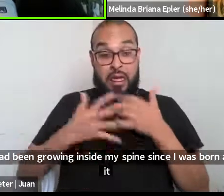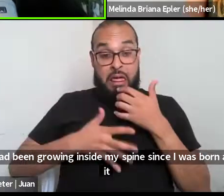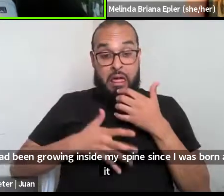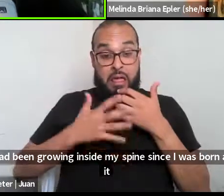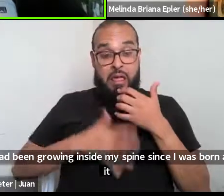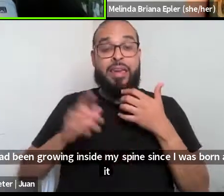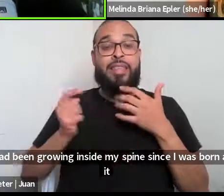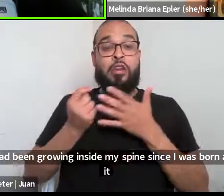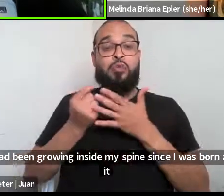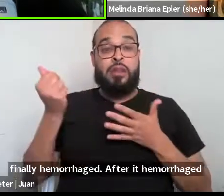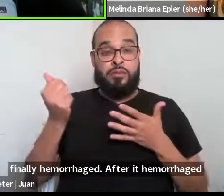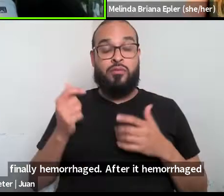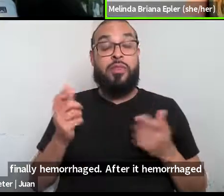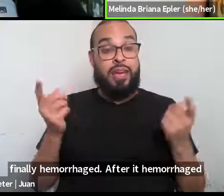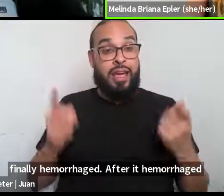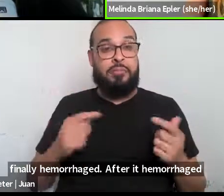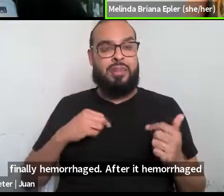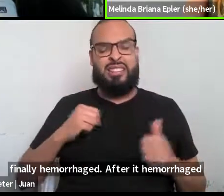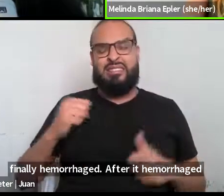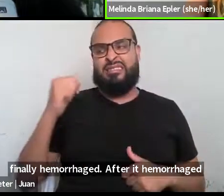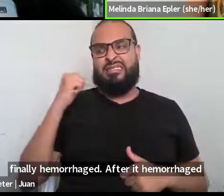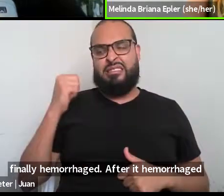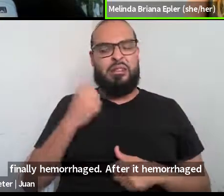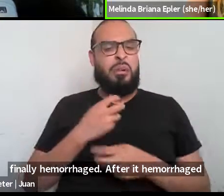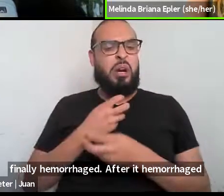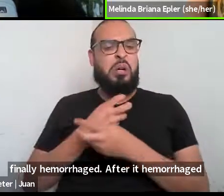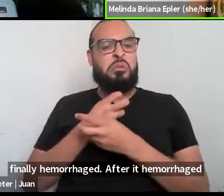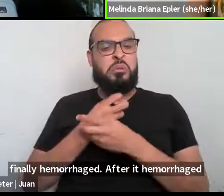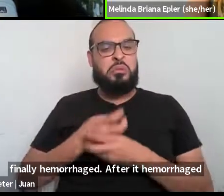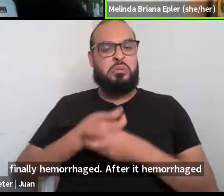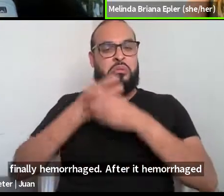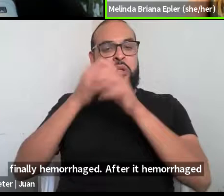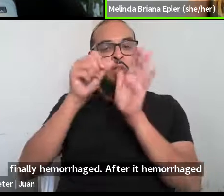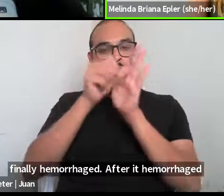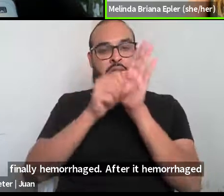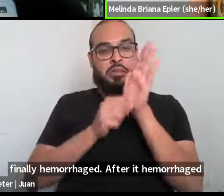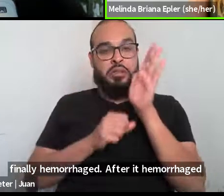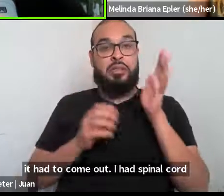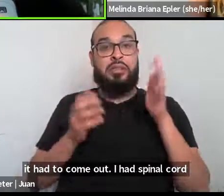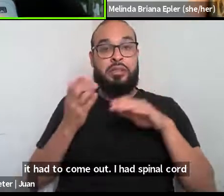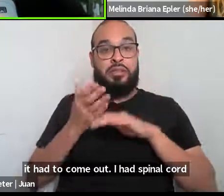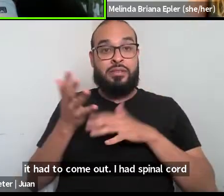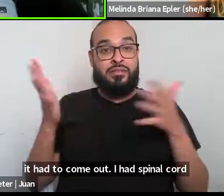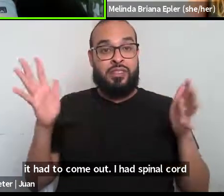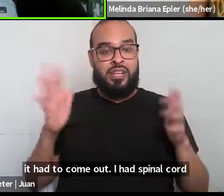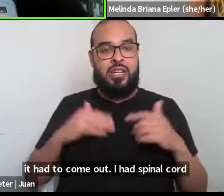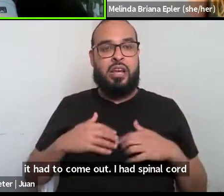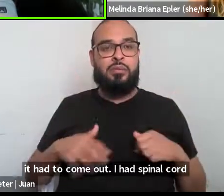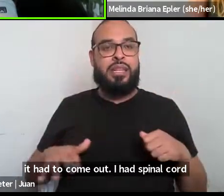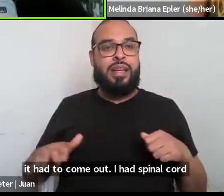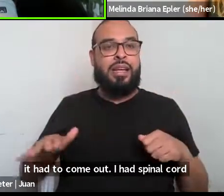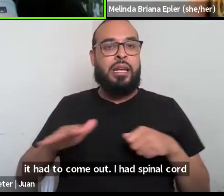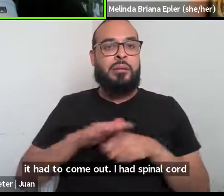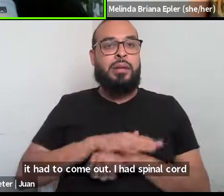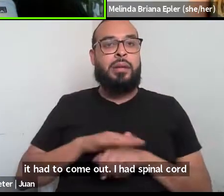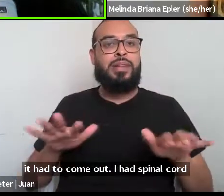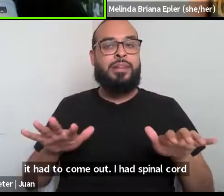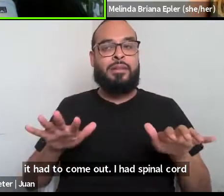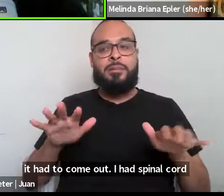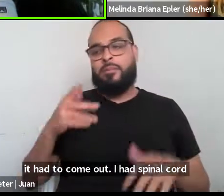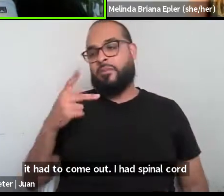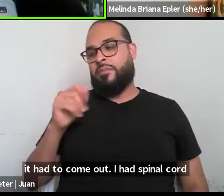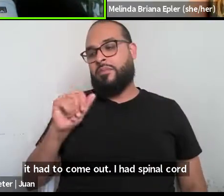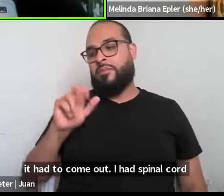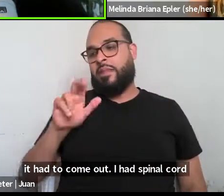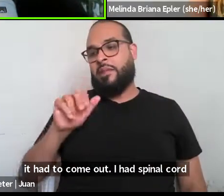I had spinal cord surgery. And after the surgery, I was completely paralyzed from the waist down. I couldn't stand, I couldn't